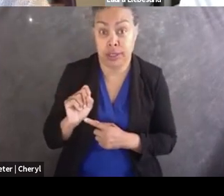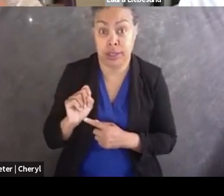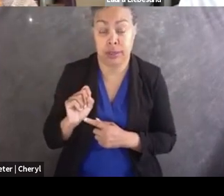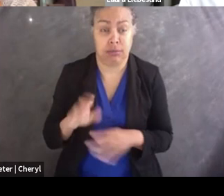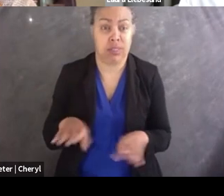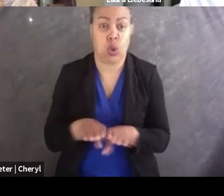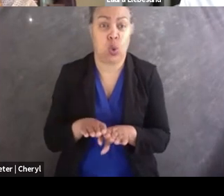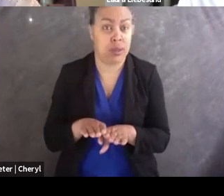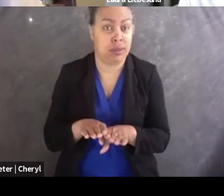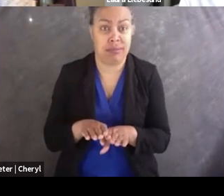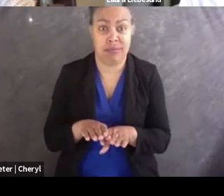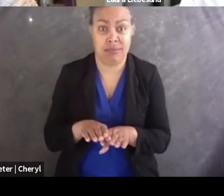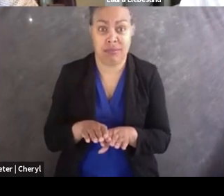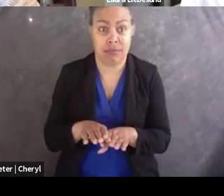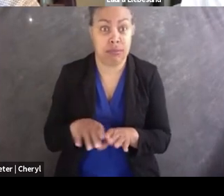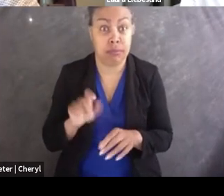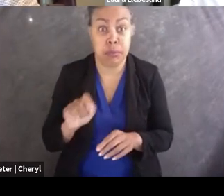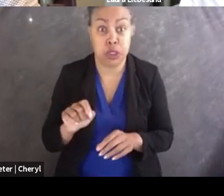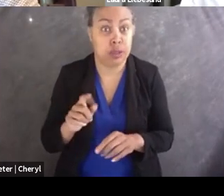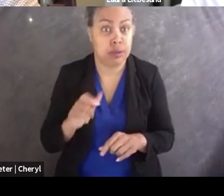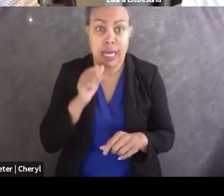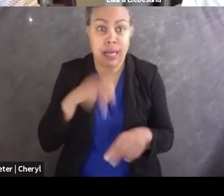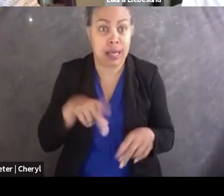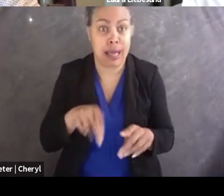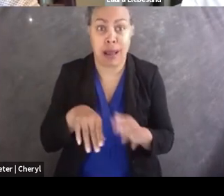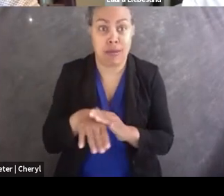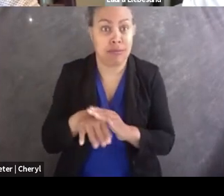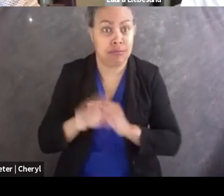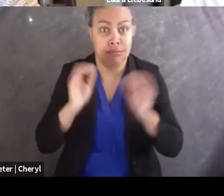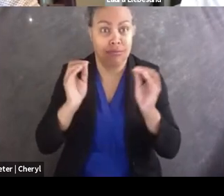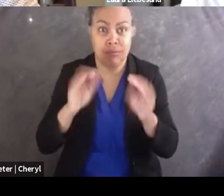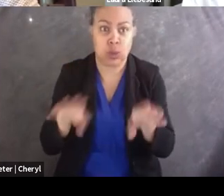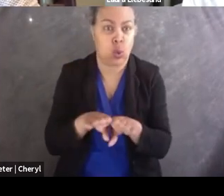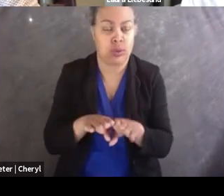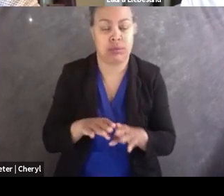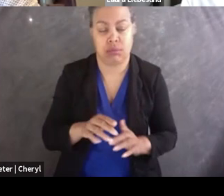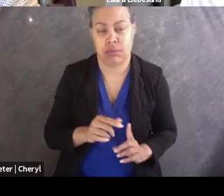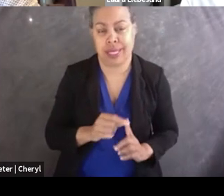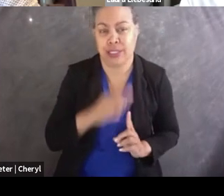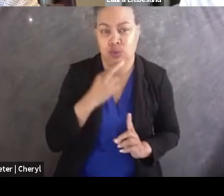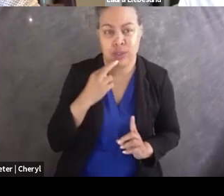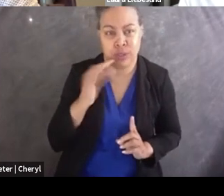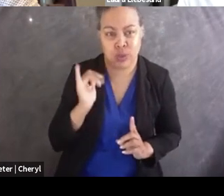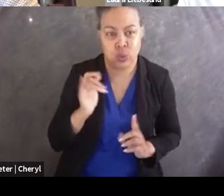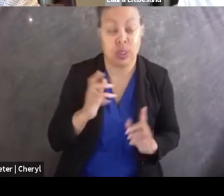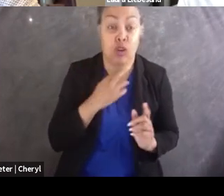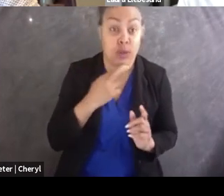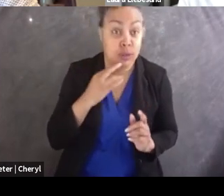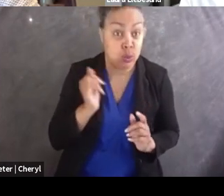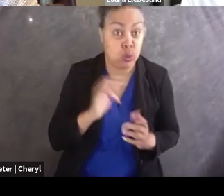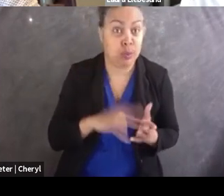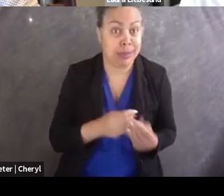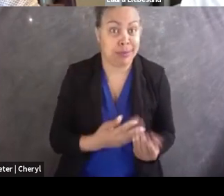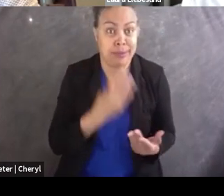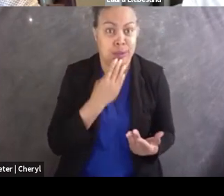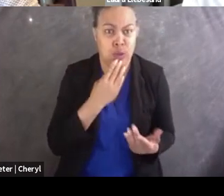closed completely. They had no capacity unless they were also restaurants of serving any customers at all because no one was allowed